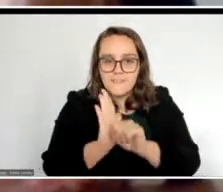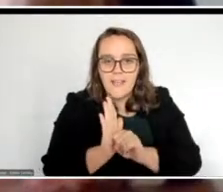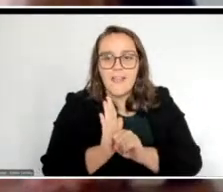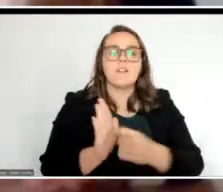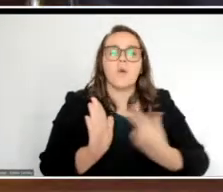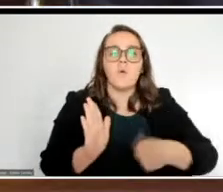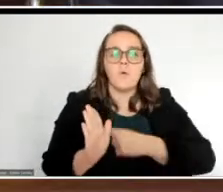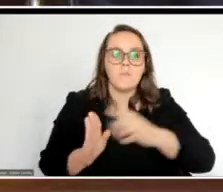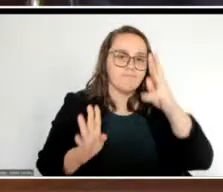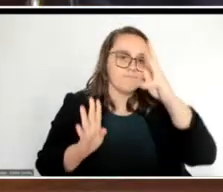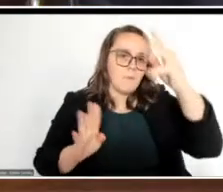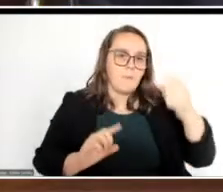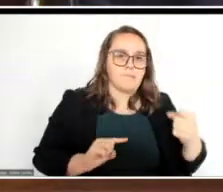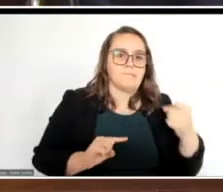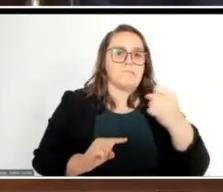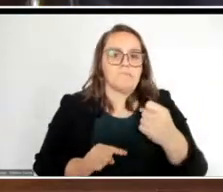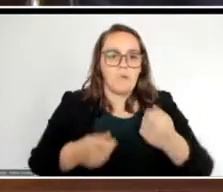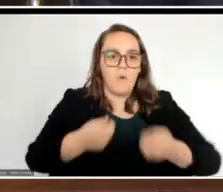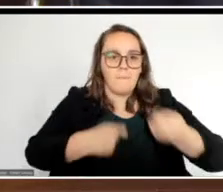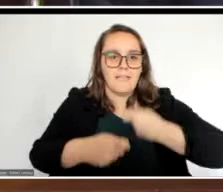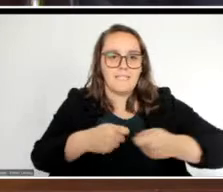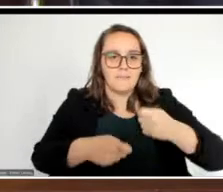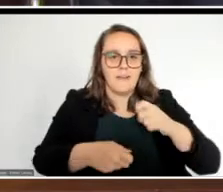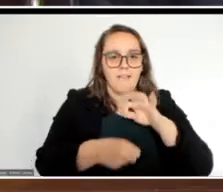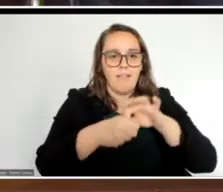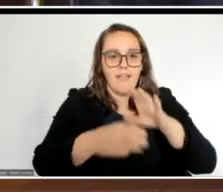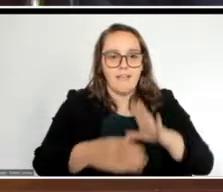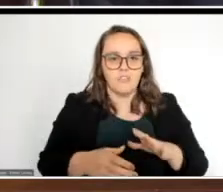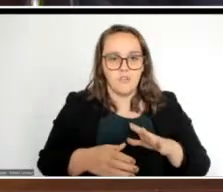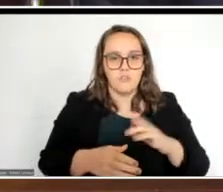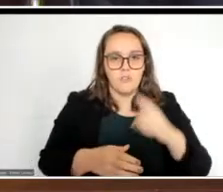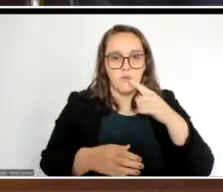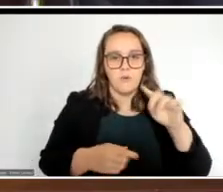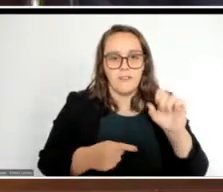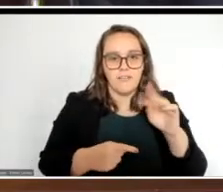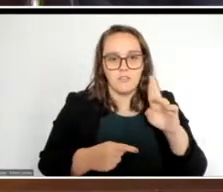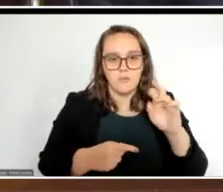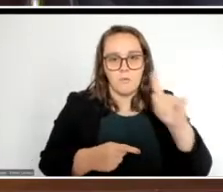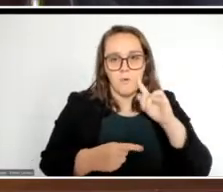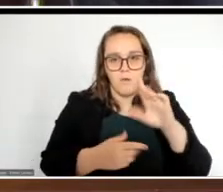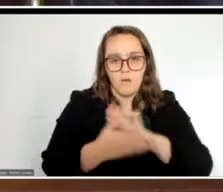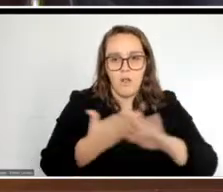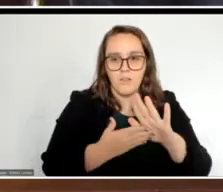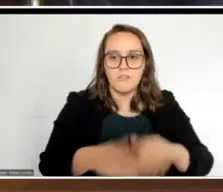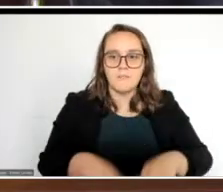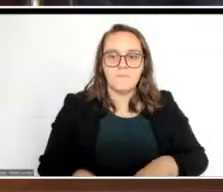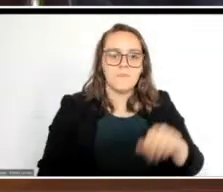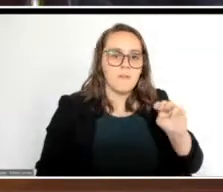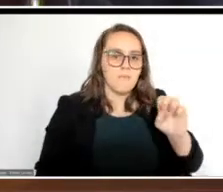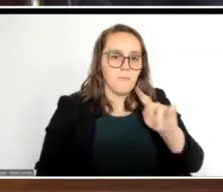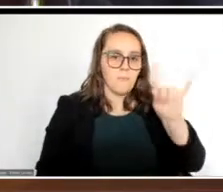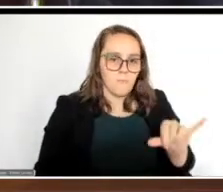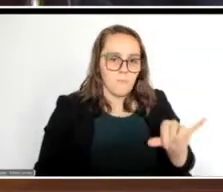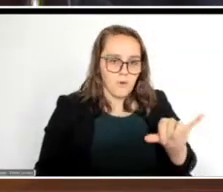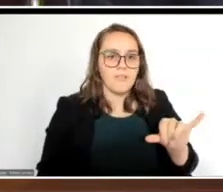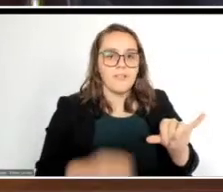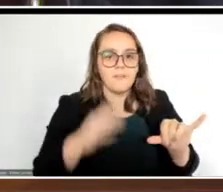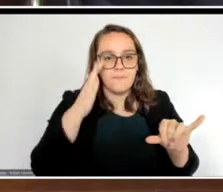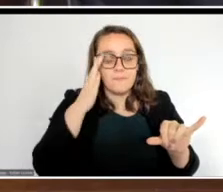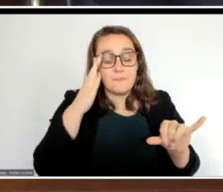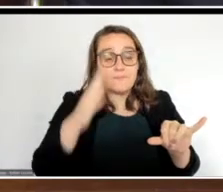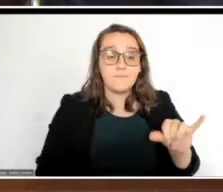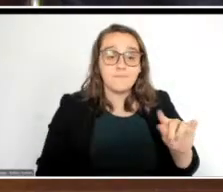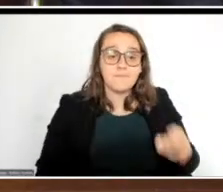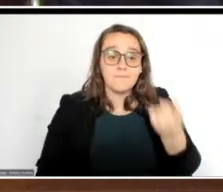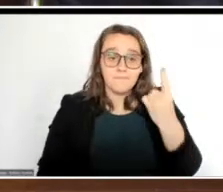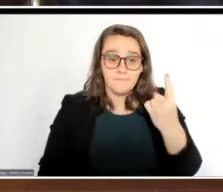dates. These fake electors were ultimately part of the president's plan to replace genuine Biden electors with